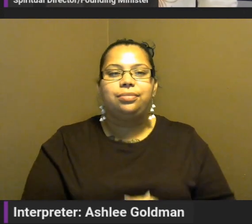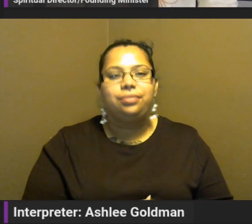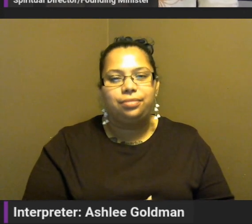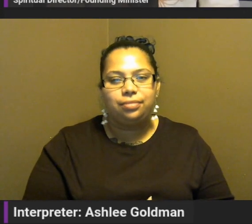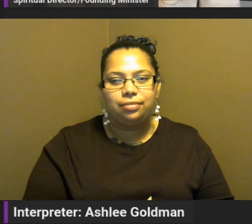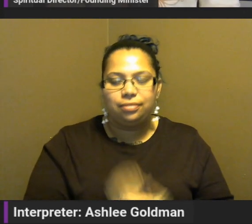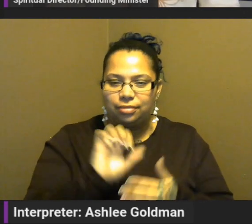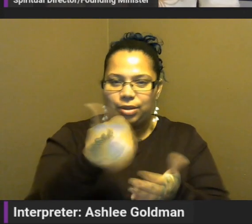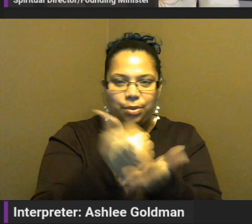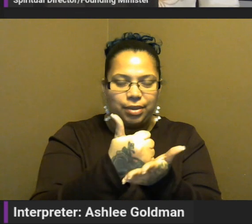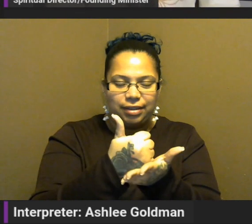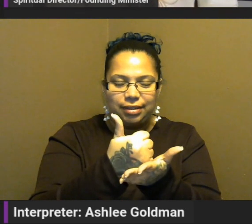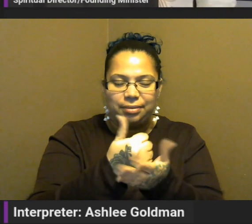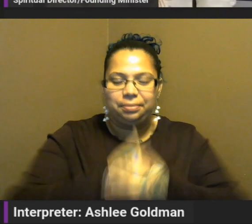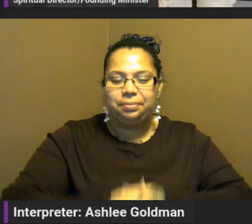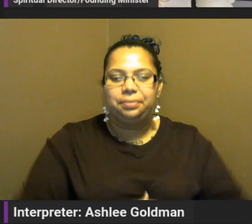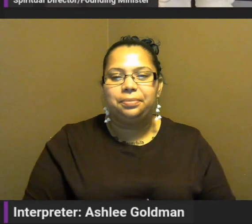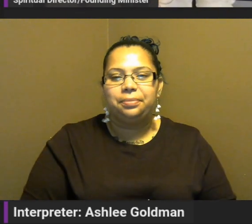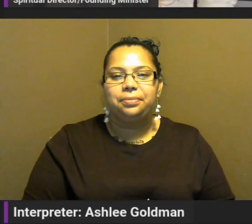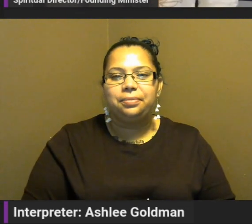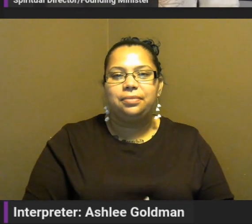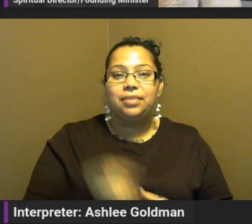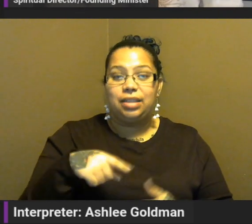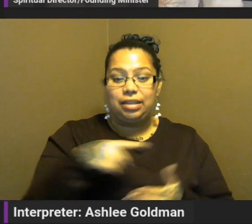So it is. This week's journal